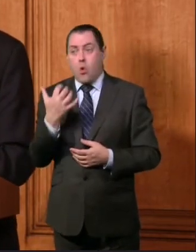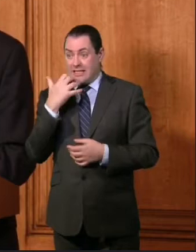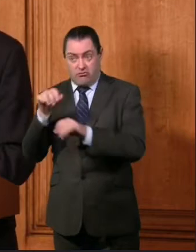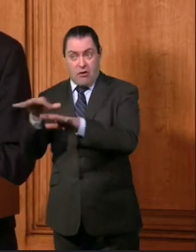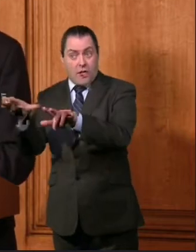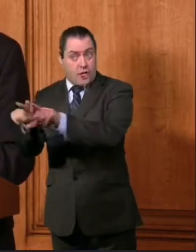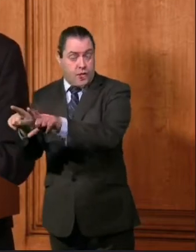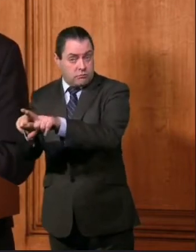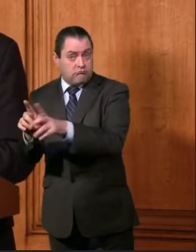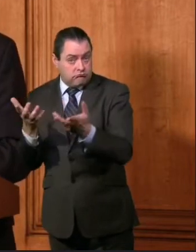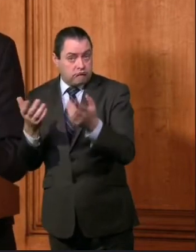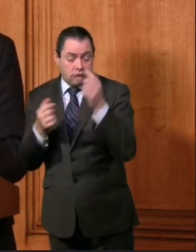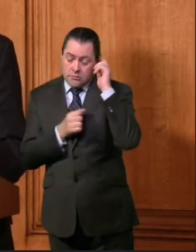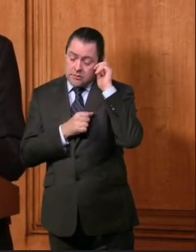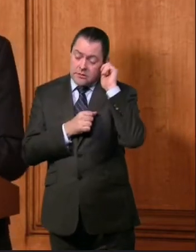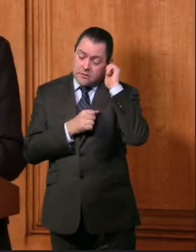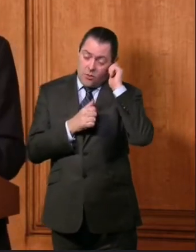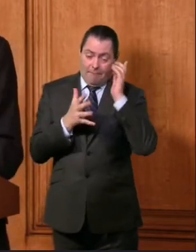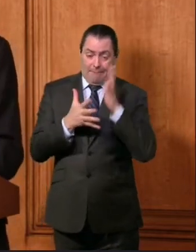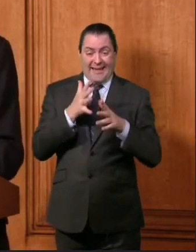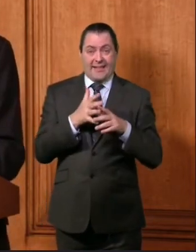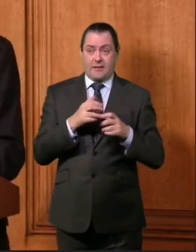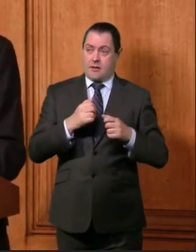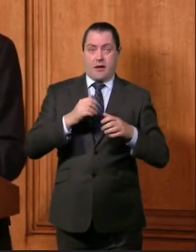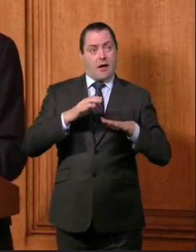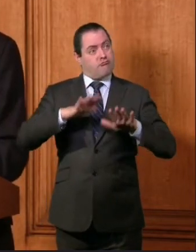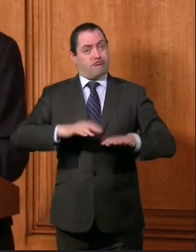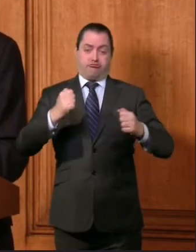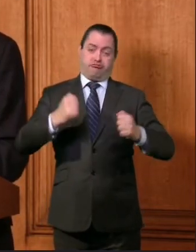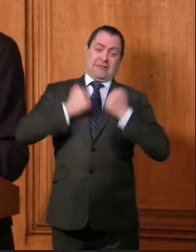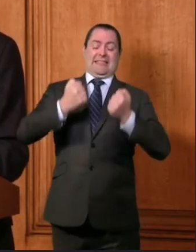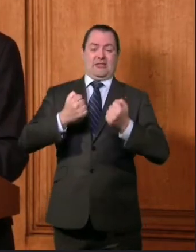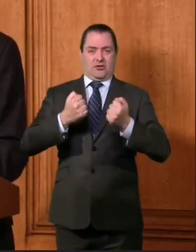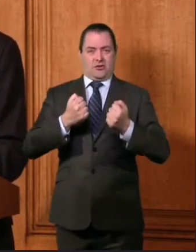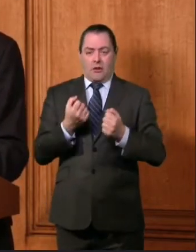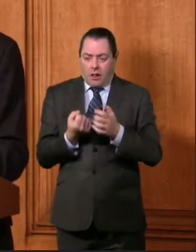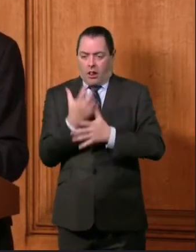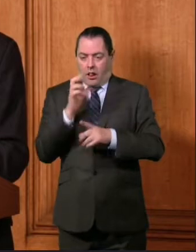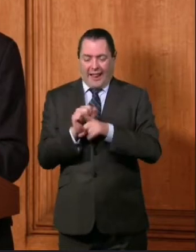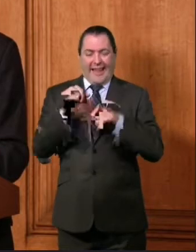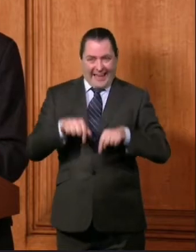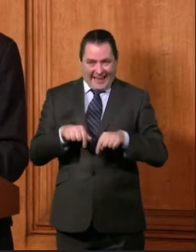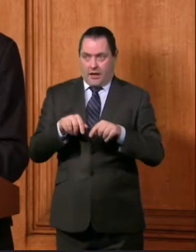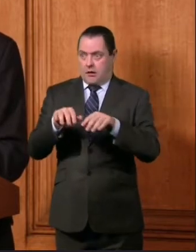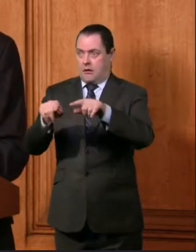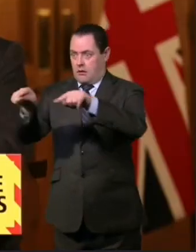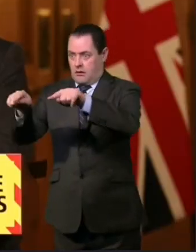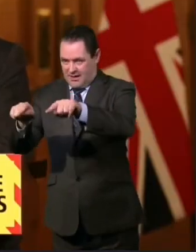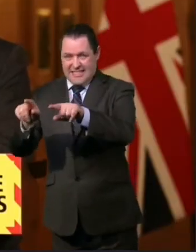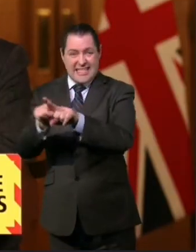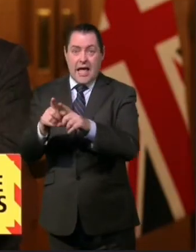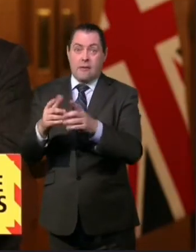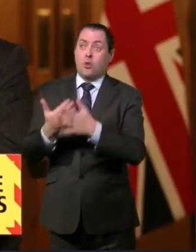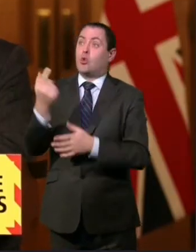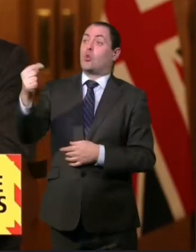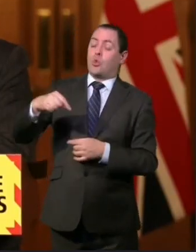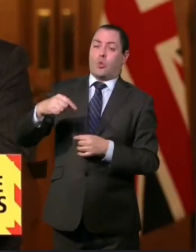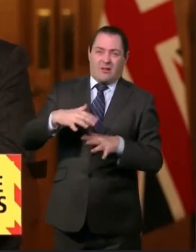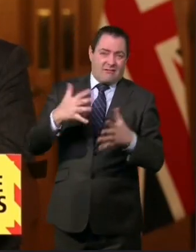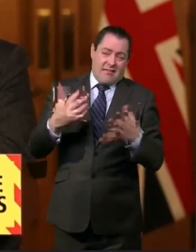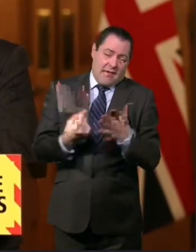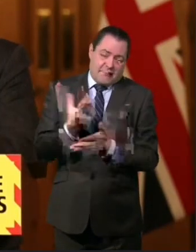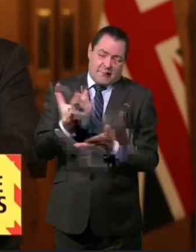and they come from the UK and they come into the UK. That's, I'm afraid, the nature of these things. But Dan, just to go back